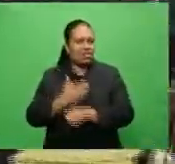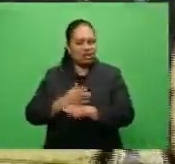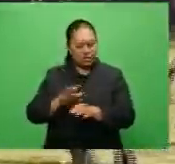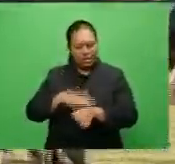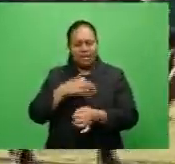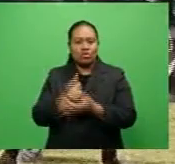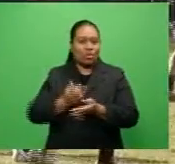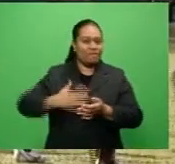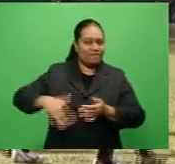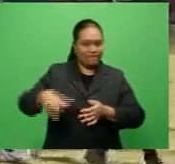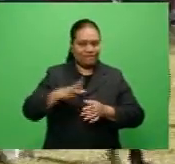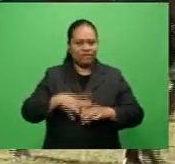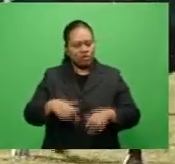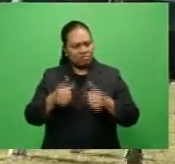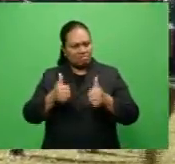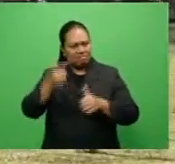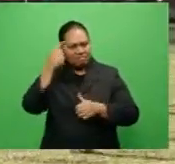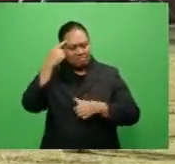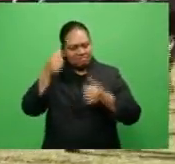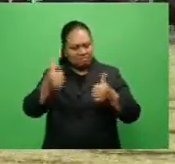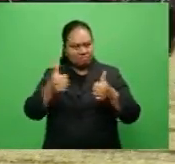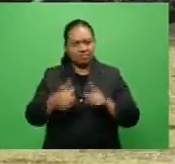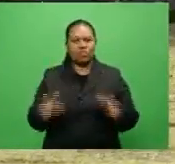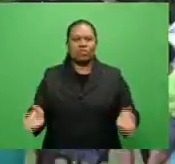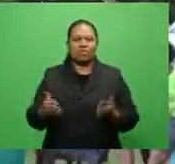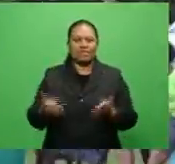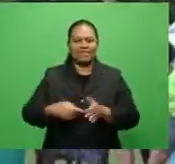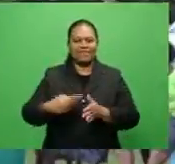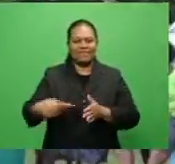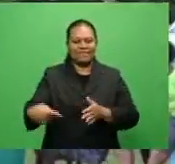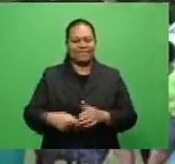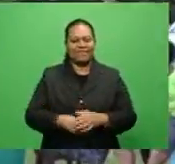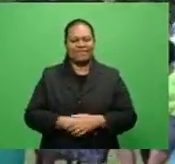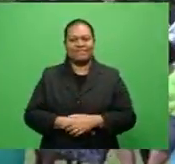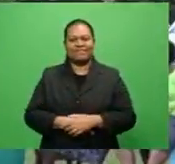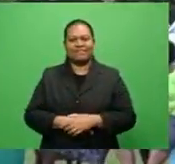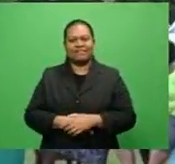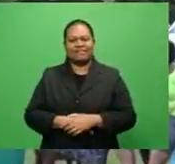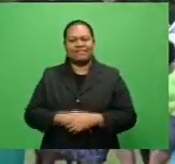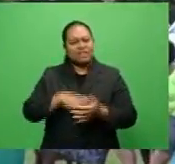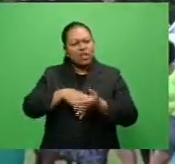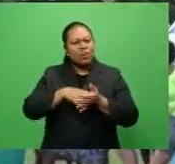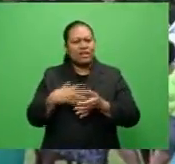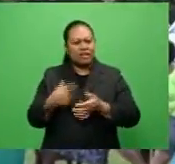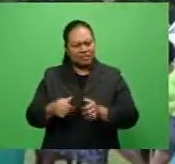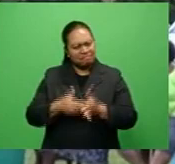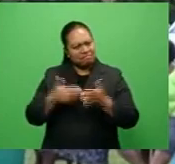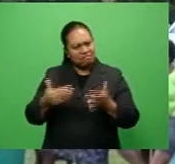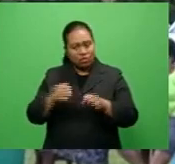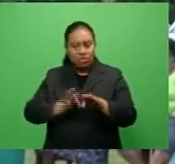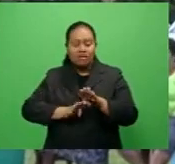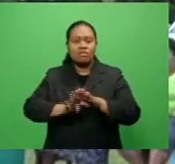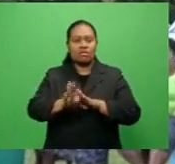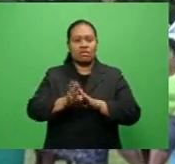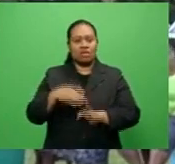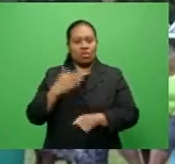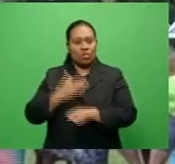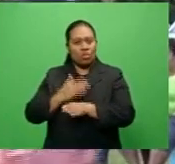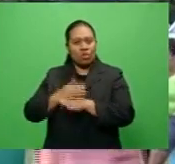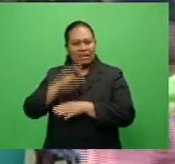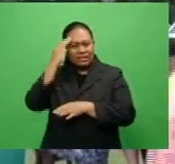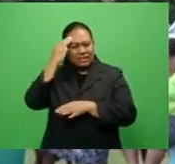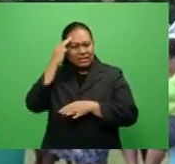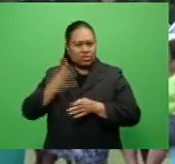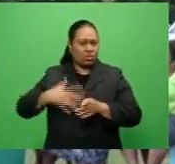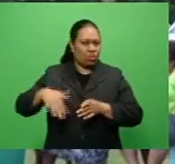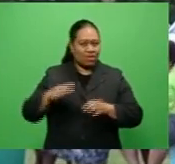players have the right mentality to play clean rugby. Our weakness that we've been working hard to improve, we've been working hard on the mentality of our